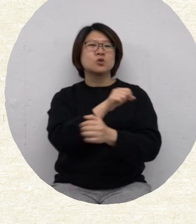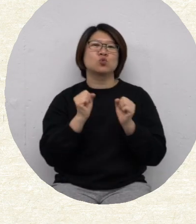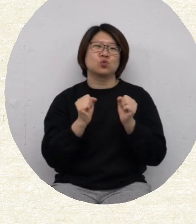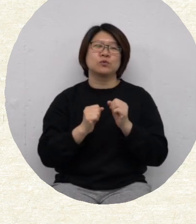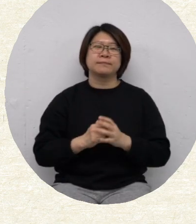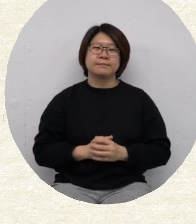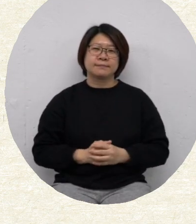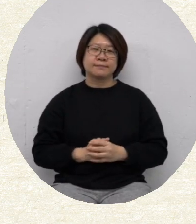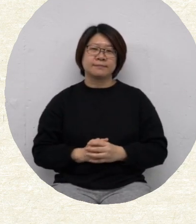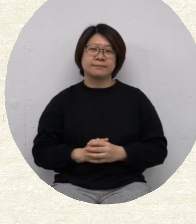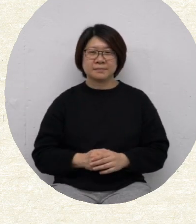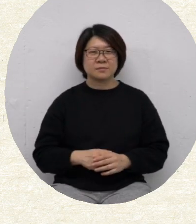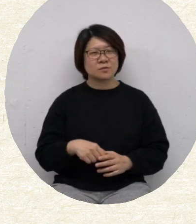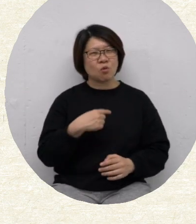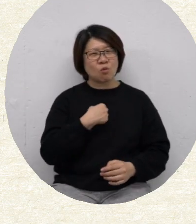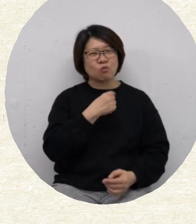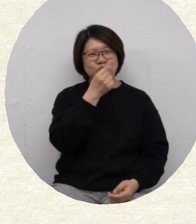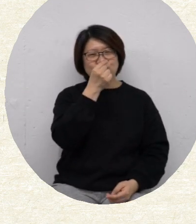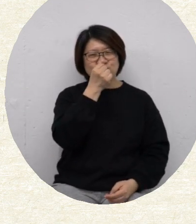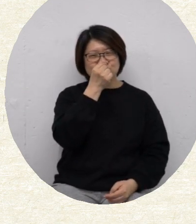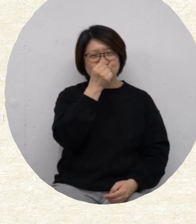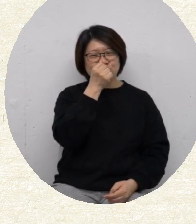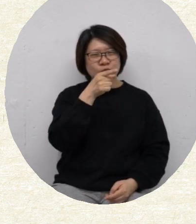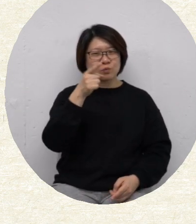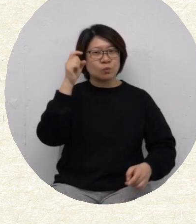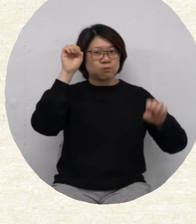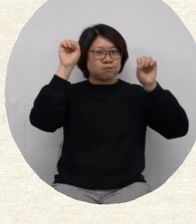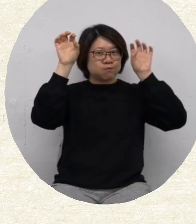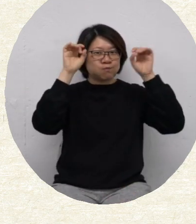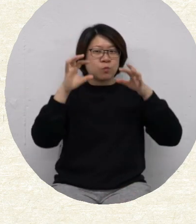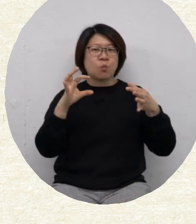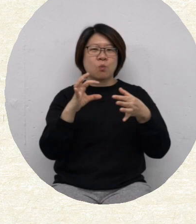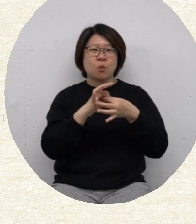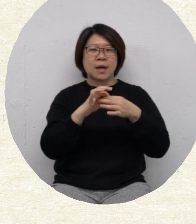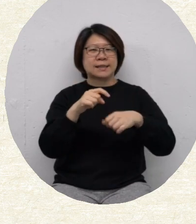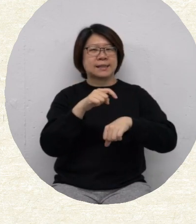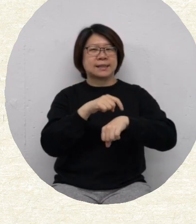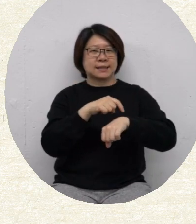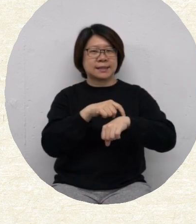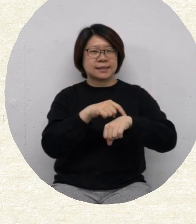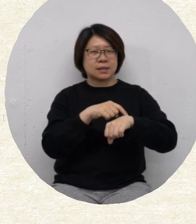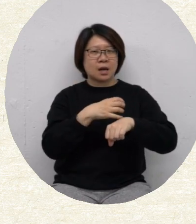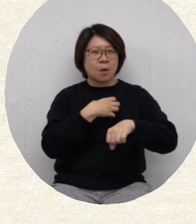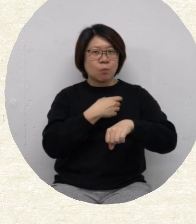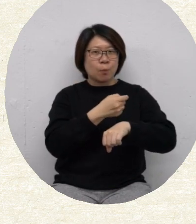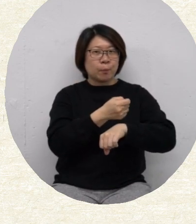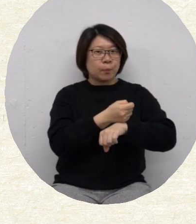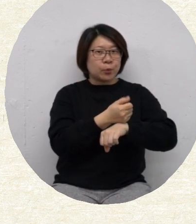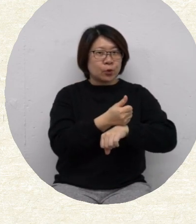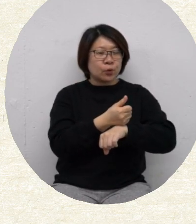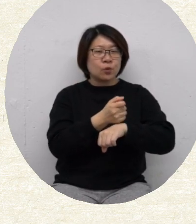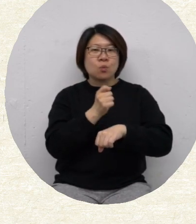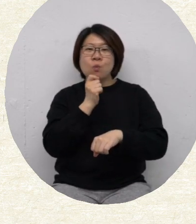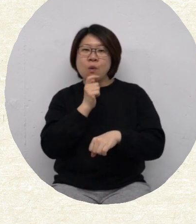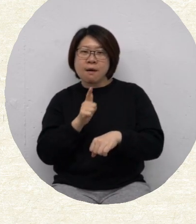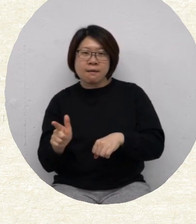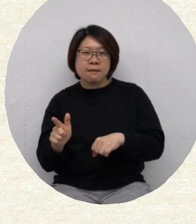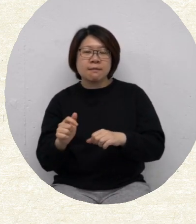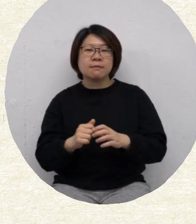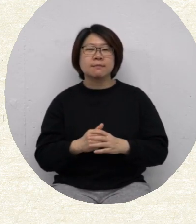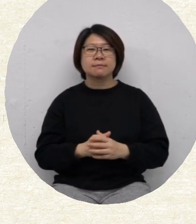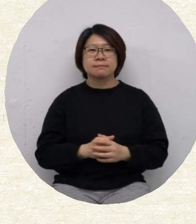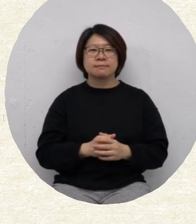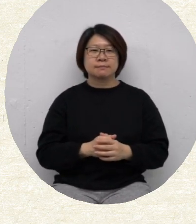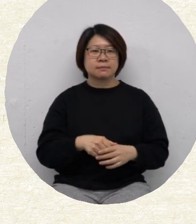serving size natto cup with another botanical arrangement taken from an Ikebana instruction book.